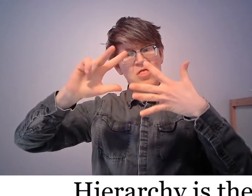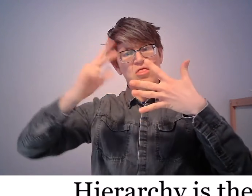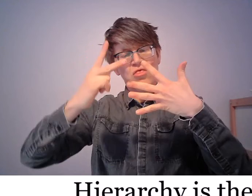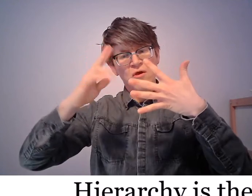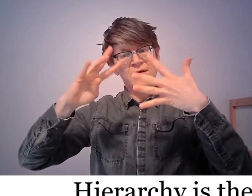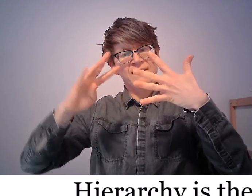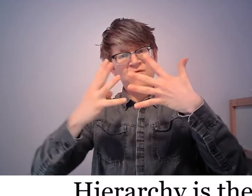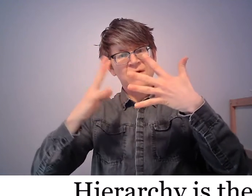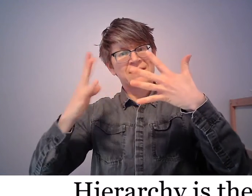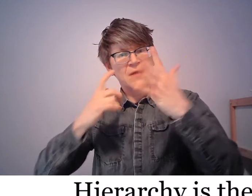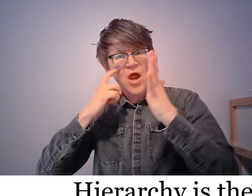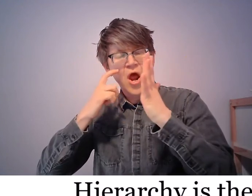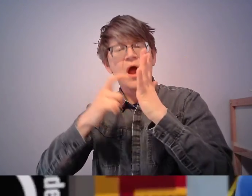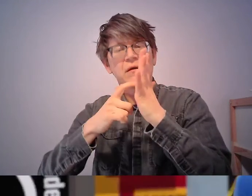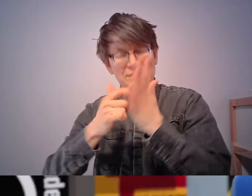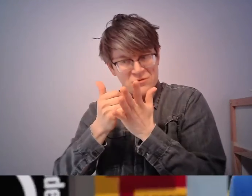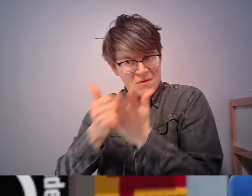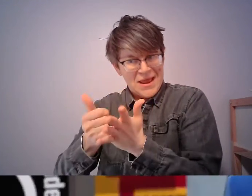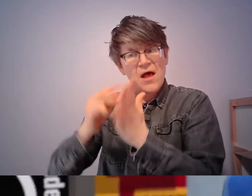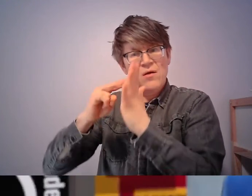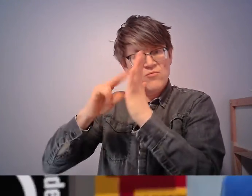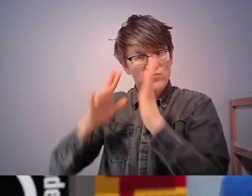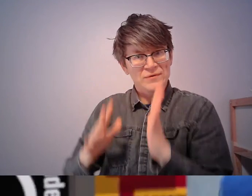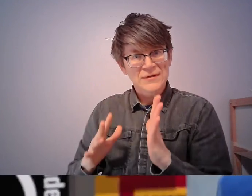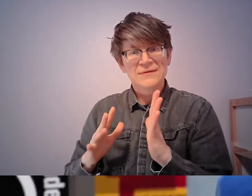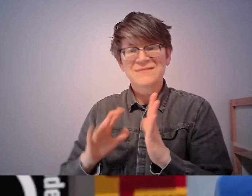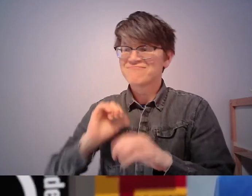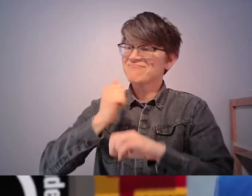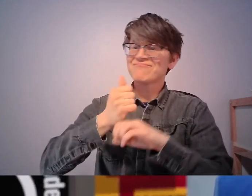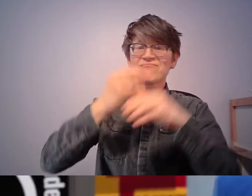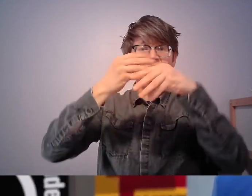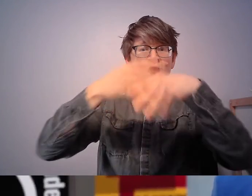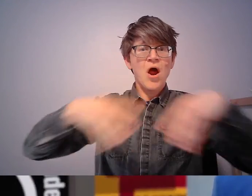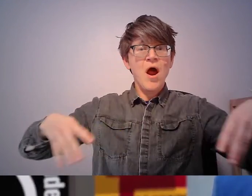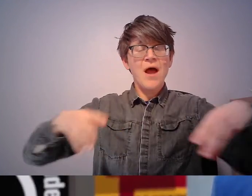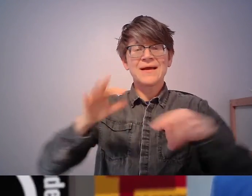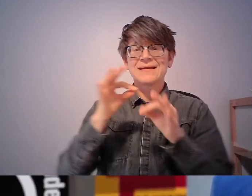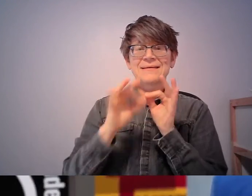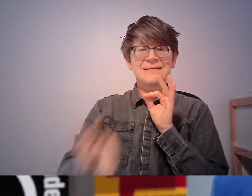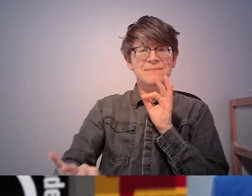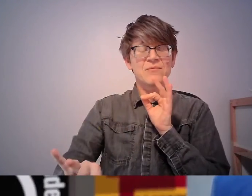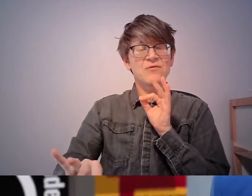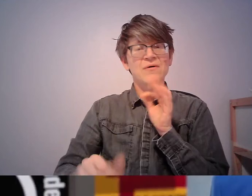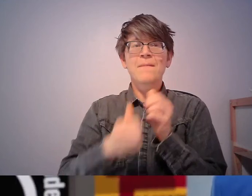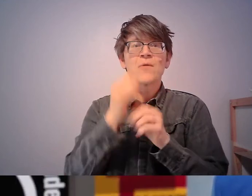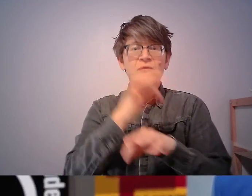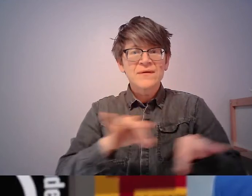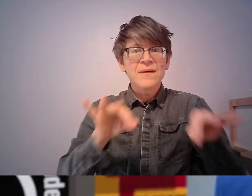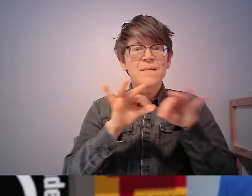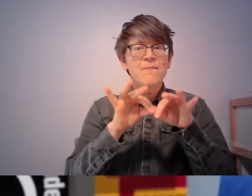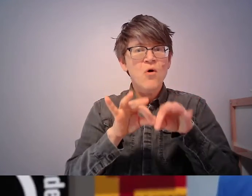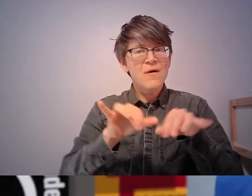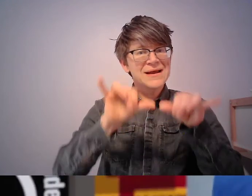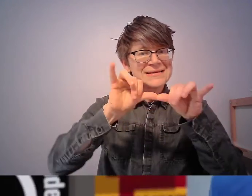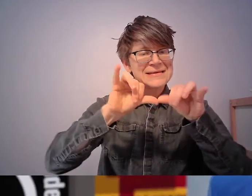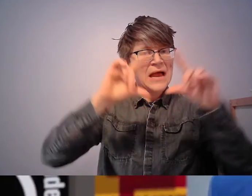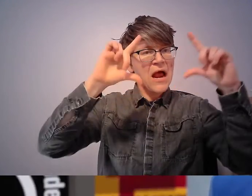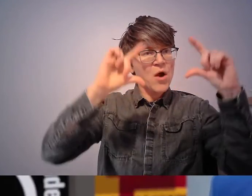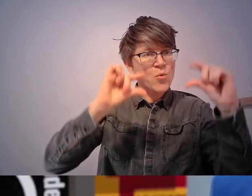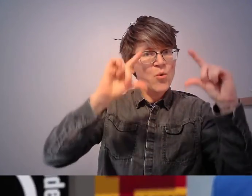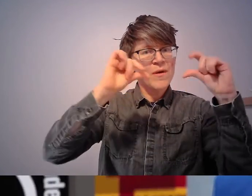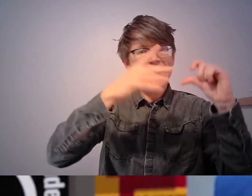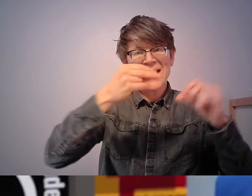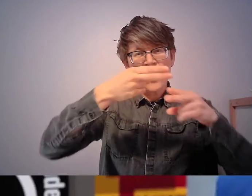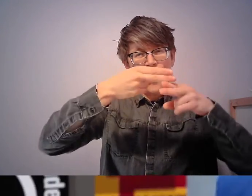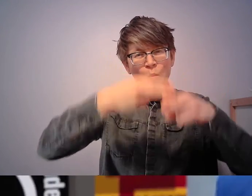third, and so on. Creating hierarchy is simple. Size and weight matter most. Color, contrast, and position